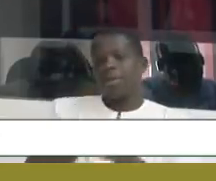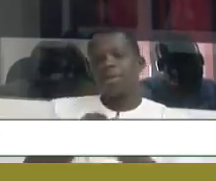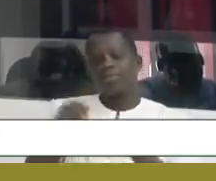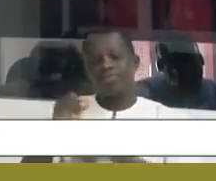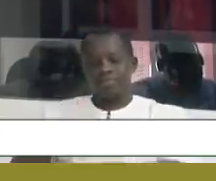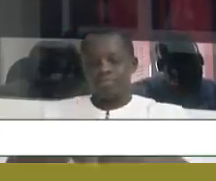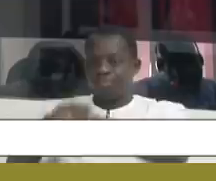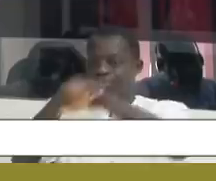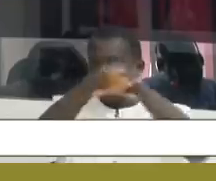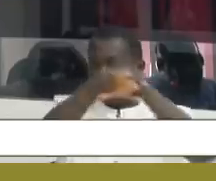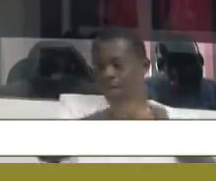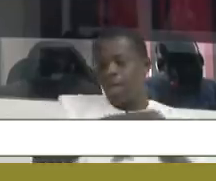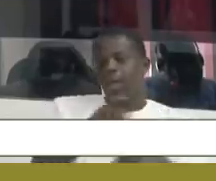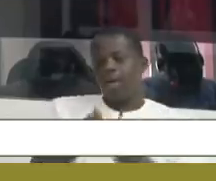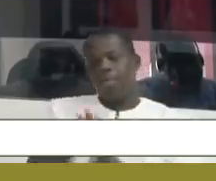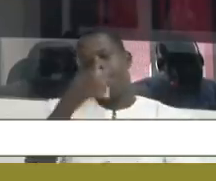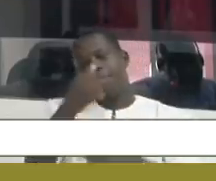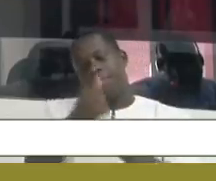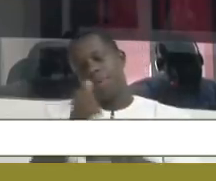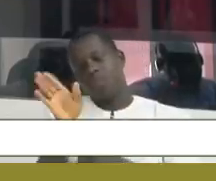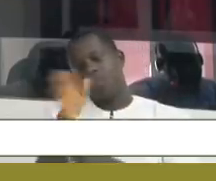was dragged to the clinic."